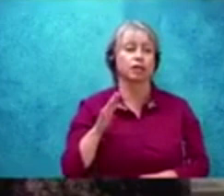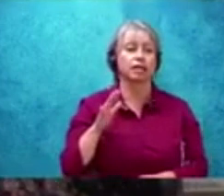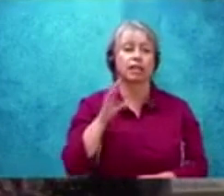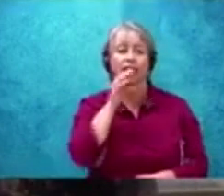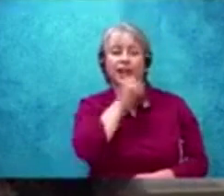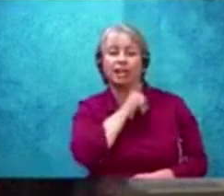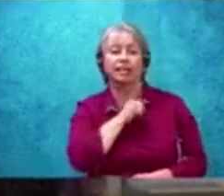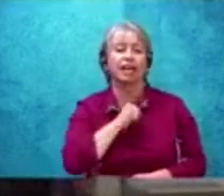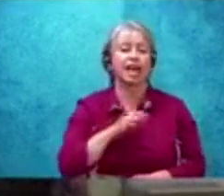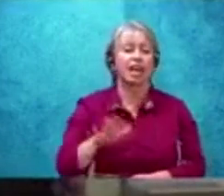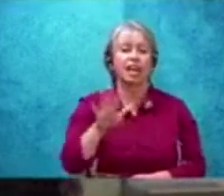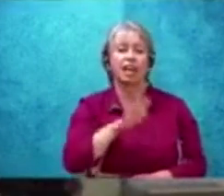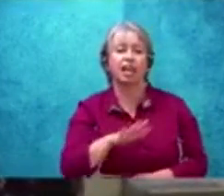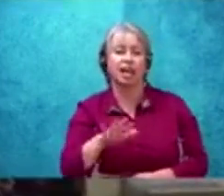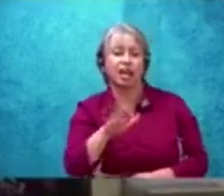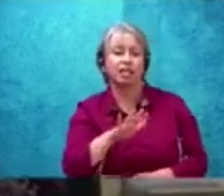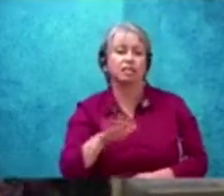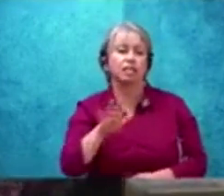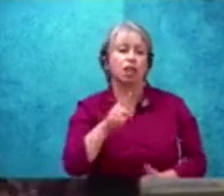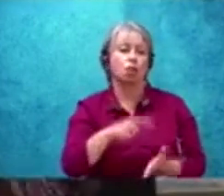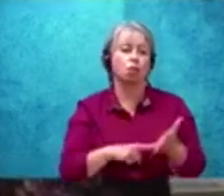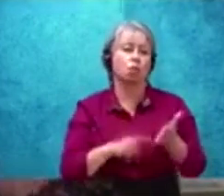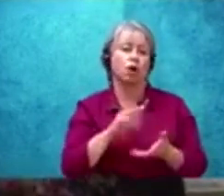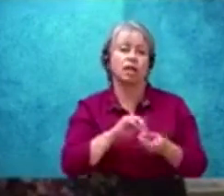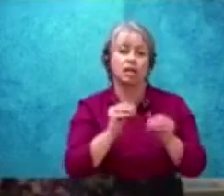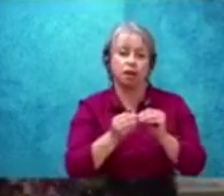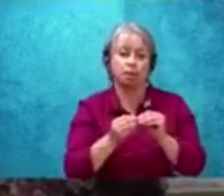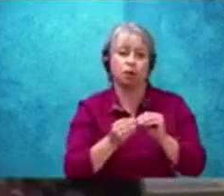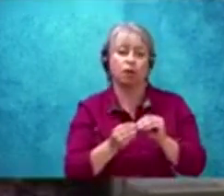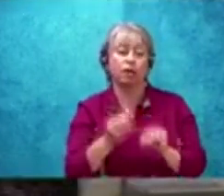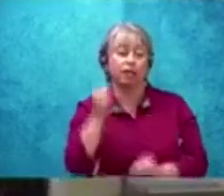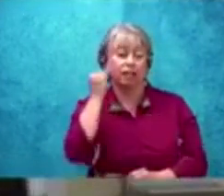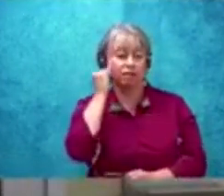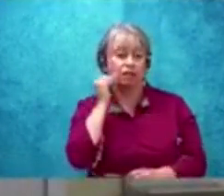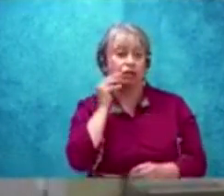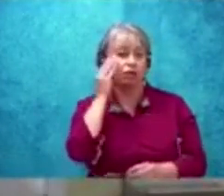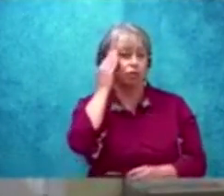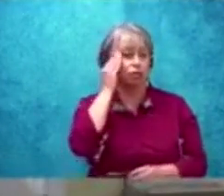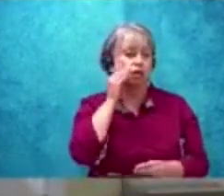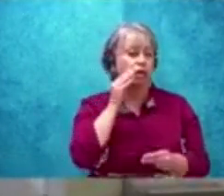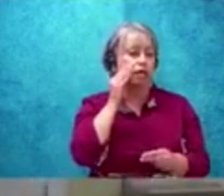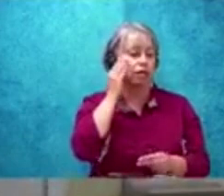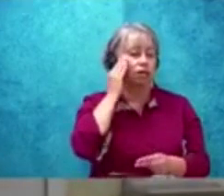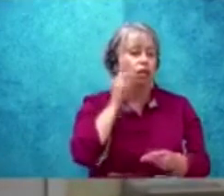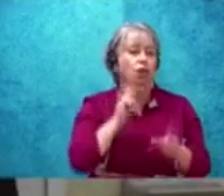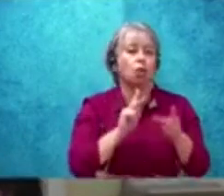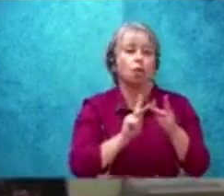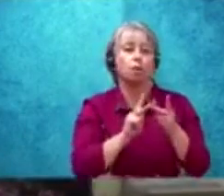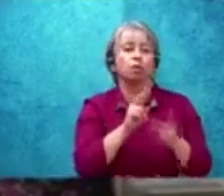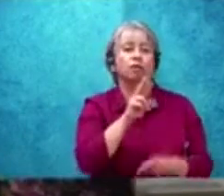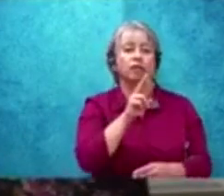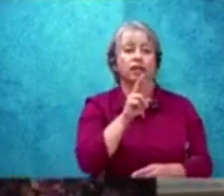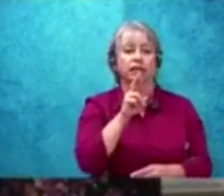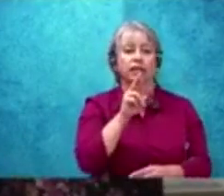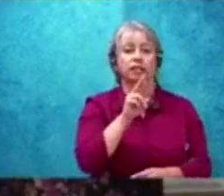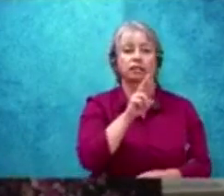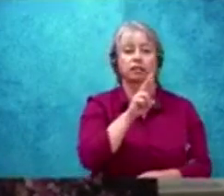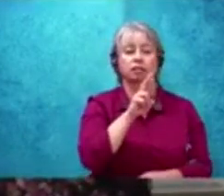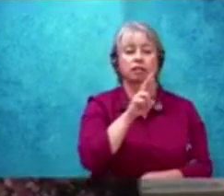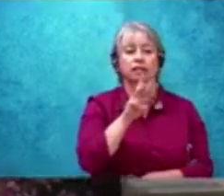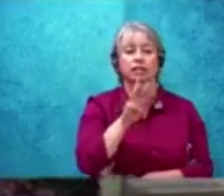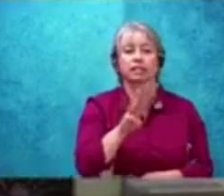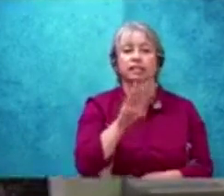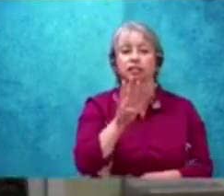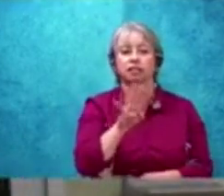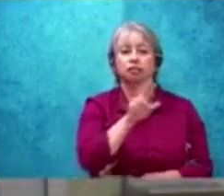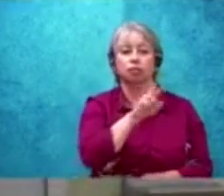where this would fall, what number this would fall. If you know perfect squares, you know that 64, the square root of 64